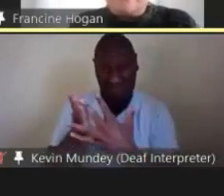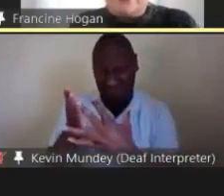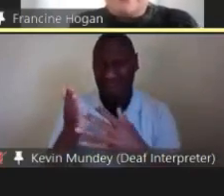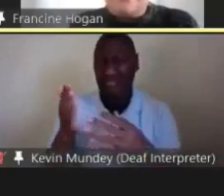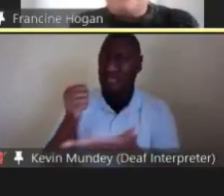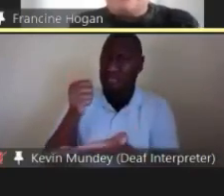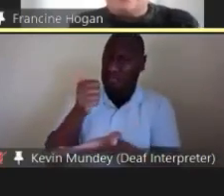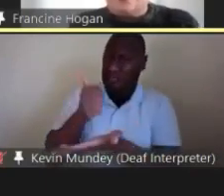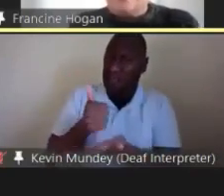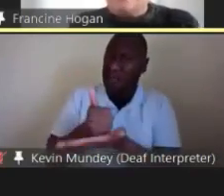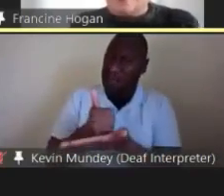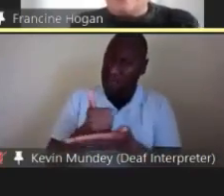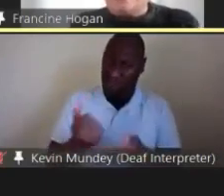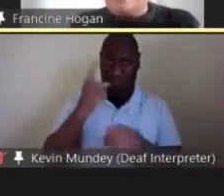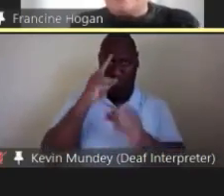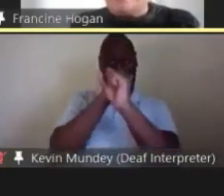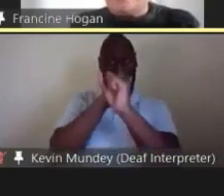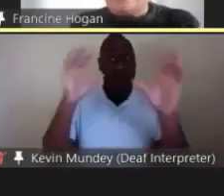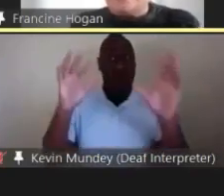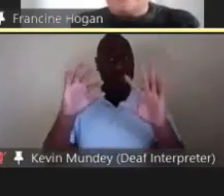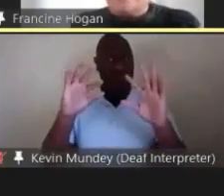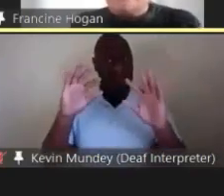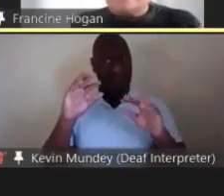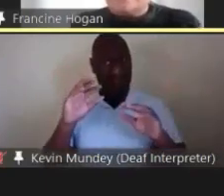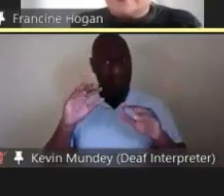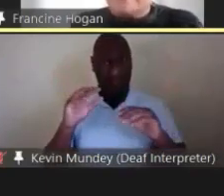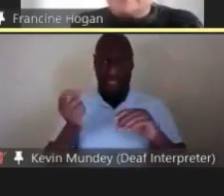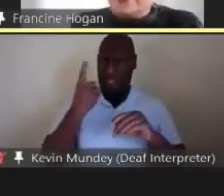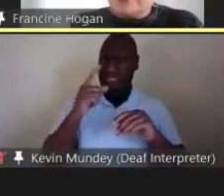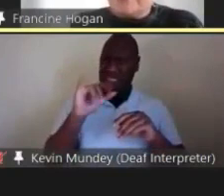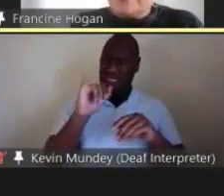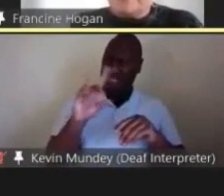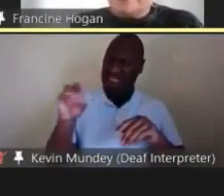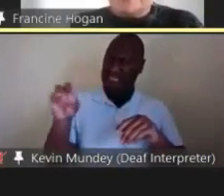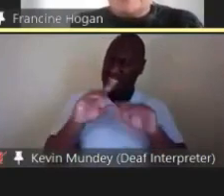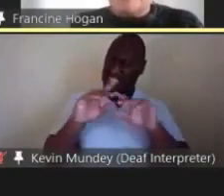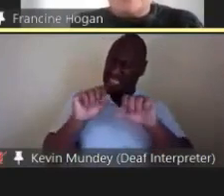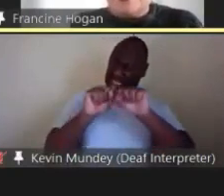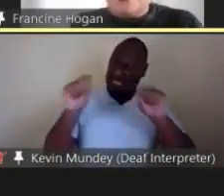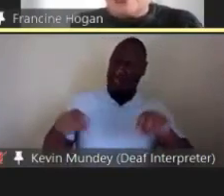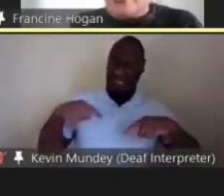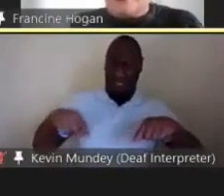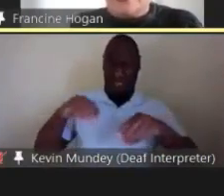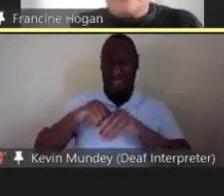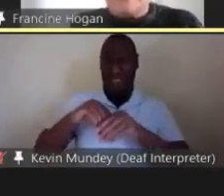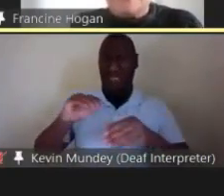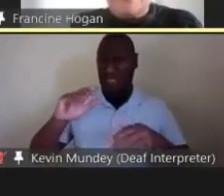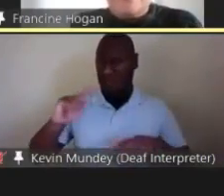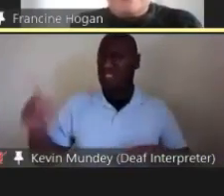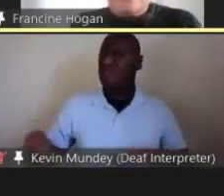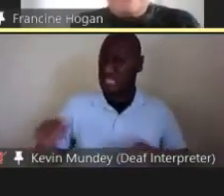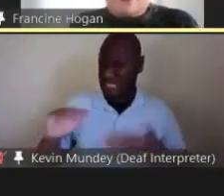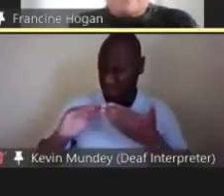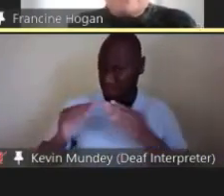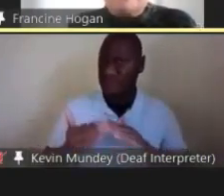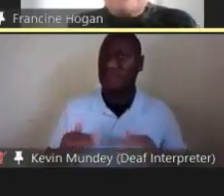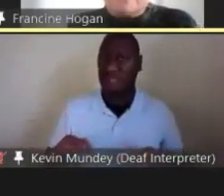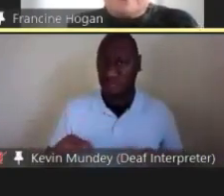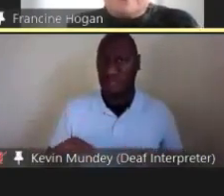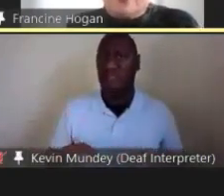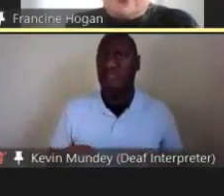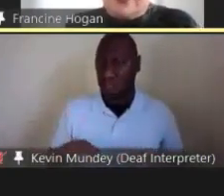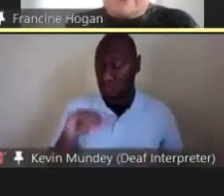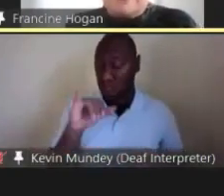and navigating through the ID systems of the City of Philadelphia, DBHIDS, and the Office